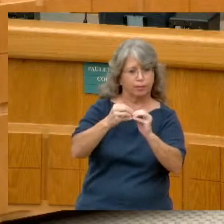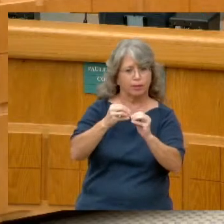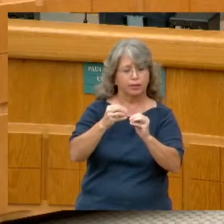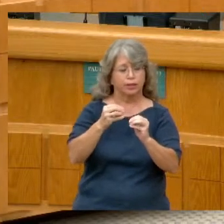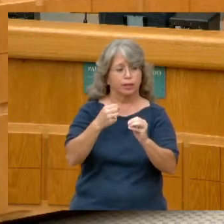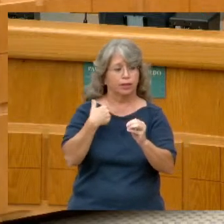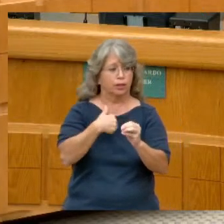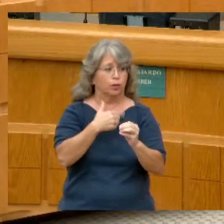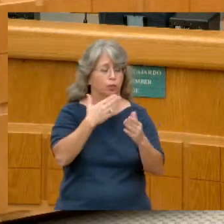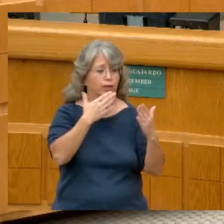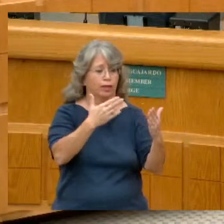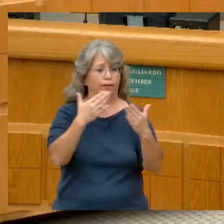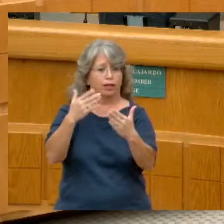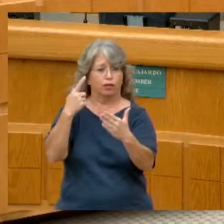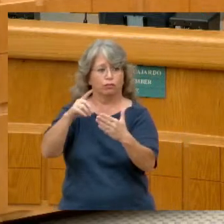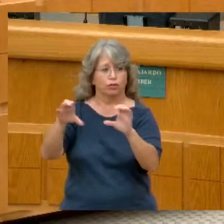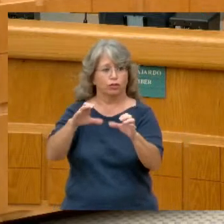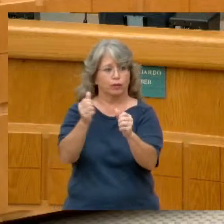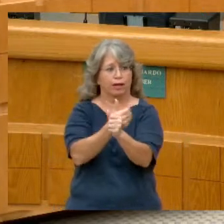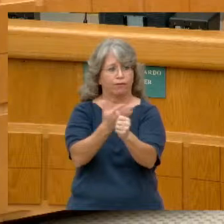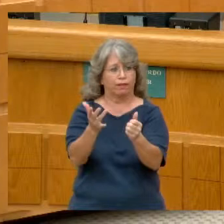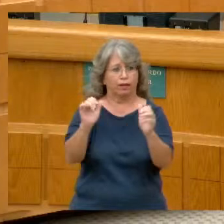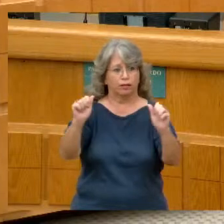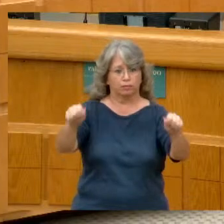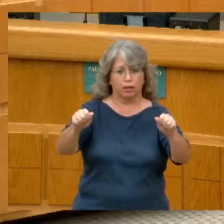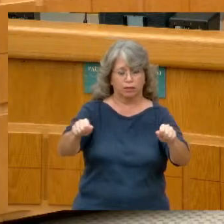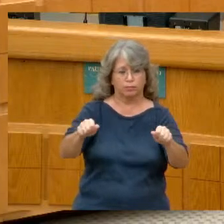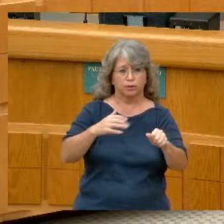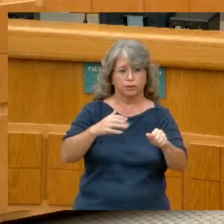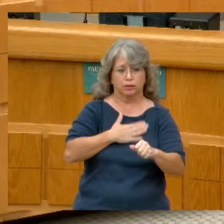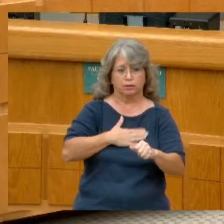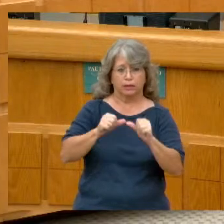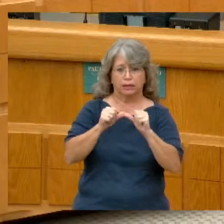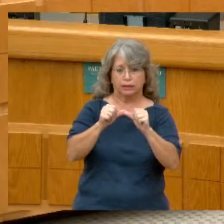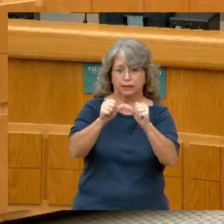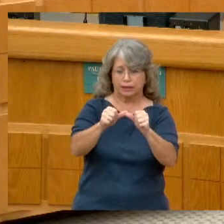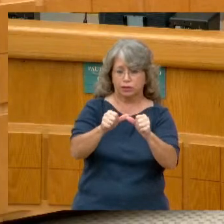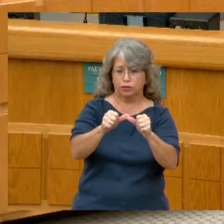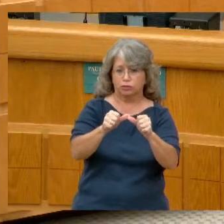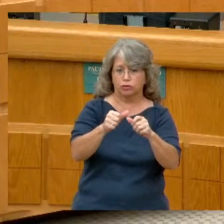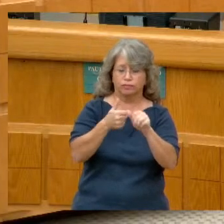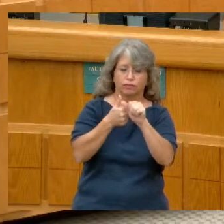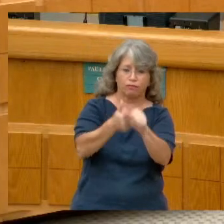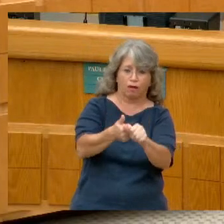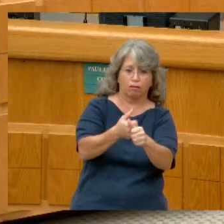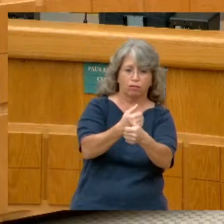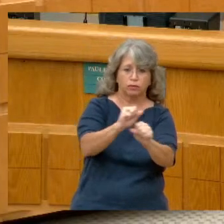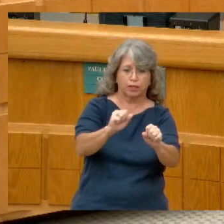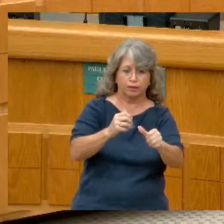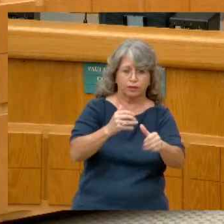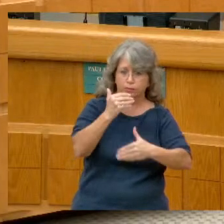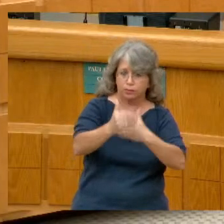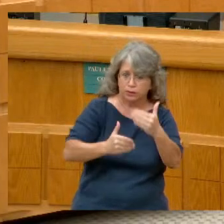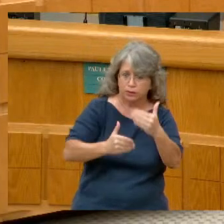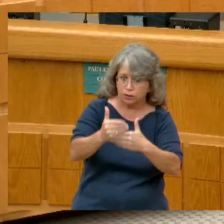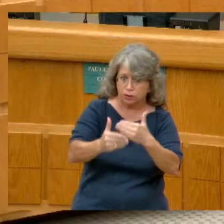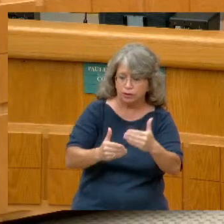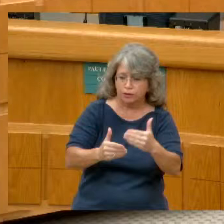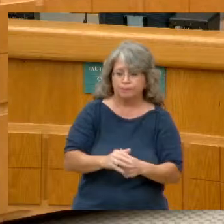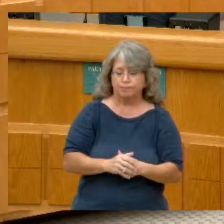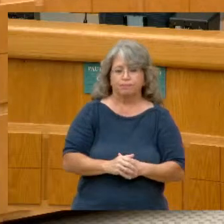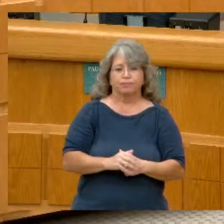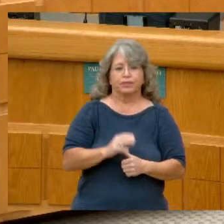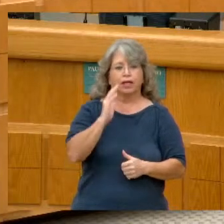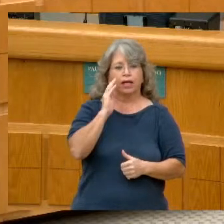doing everything you can. Please continue to practice your protocols. I know when things